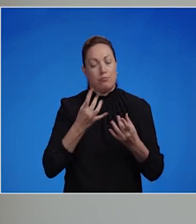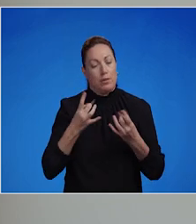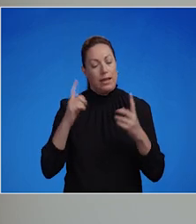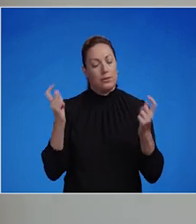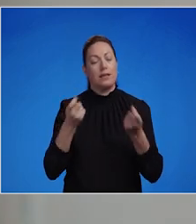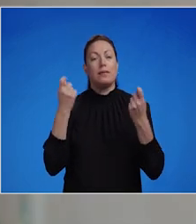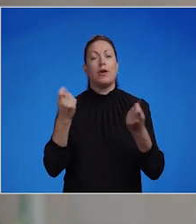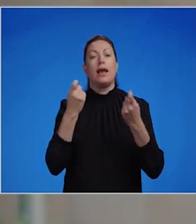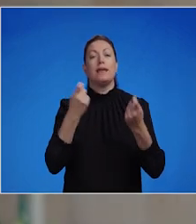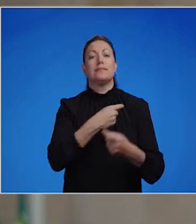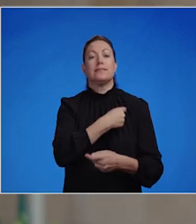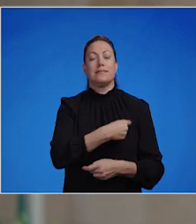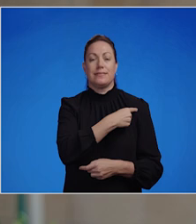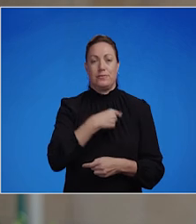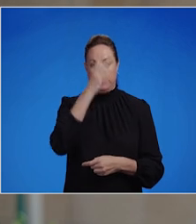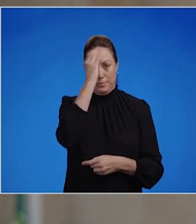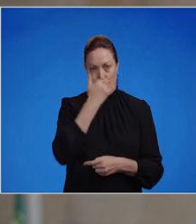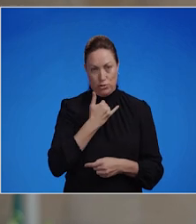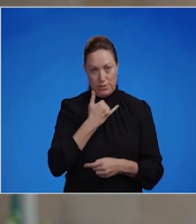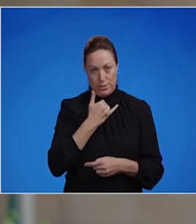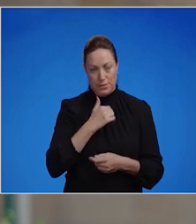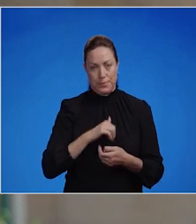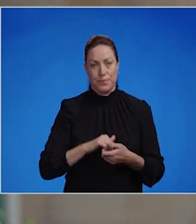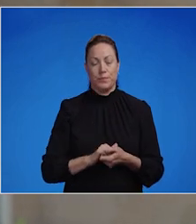celebrate the sacred mysteries.